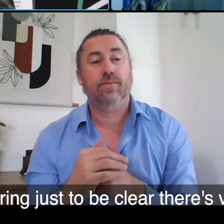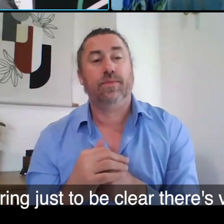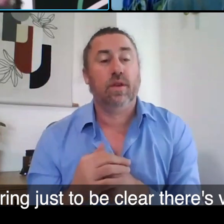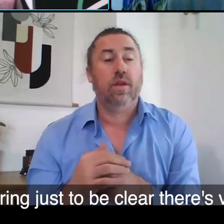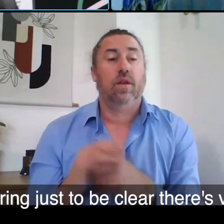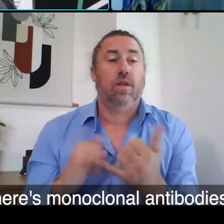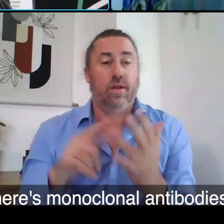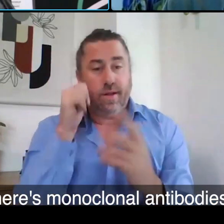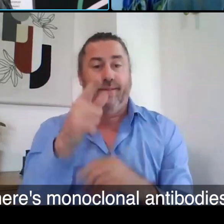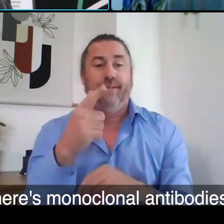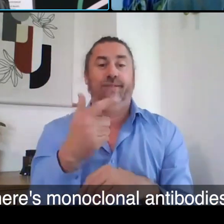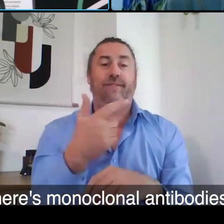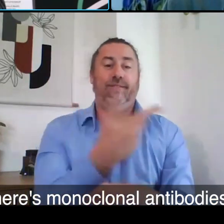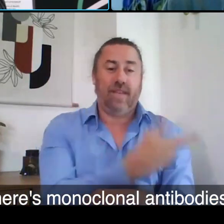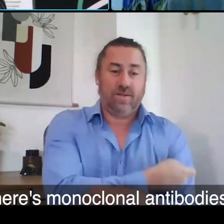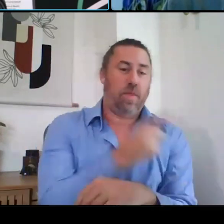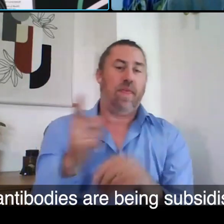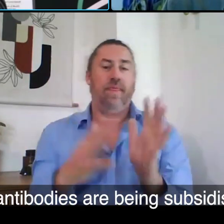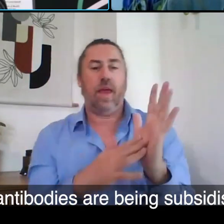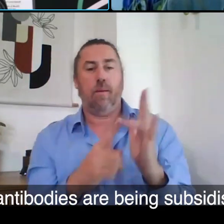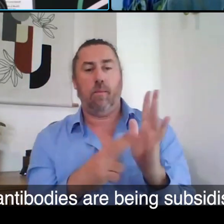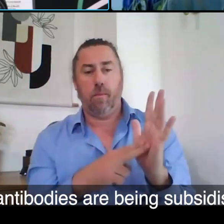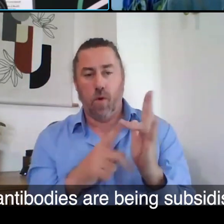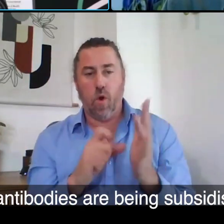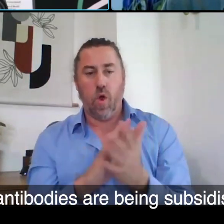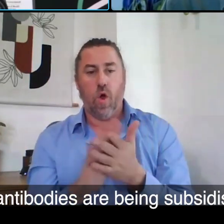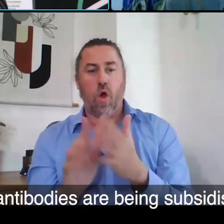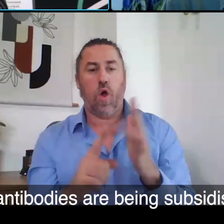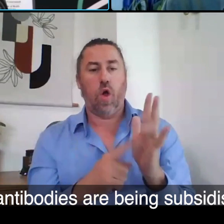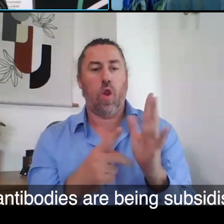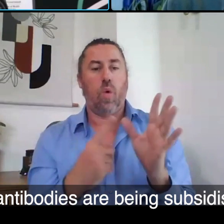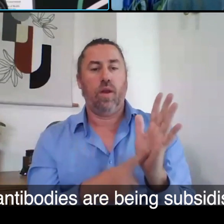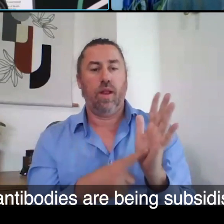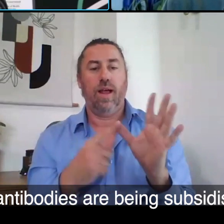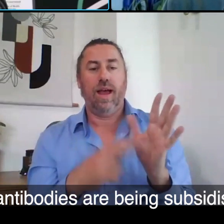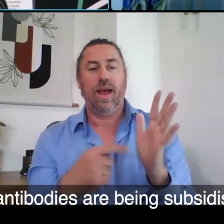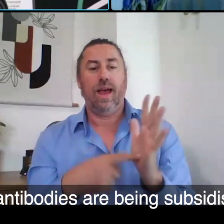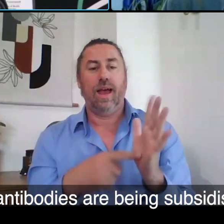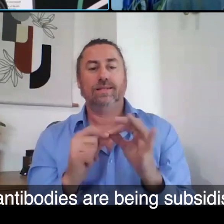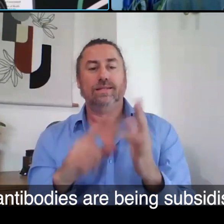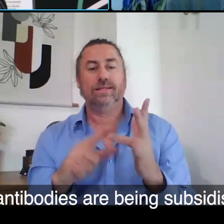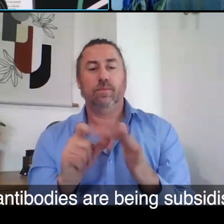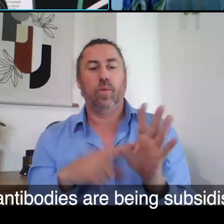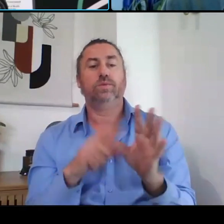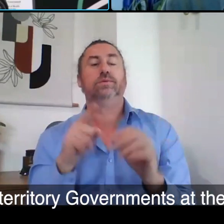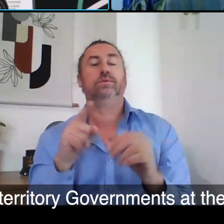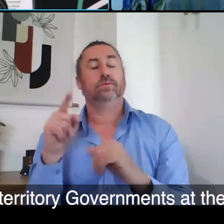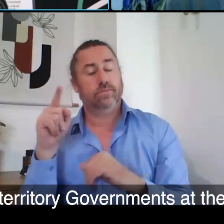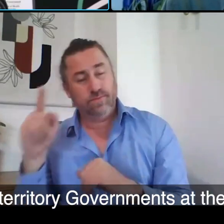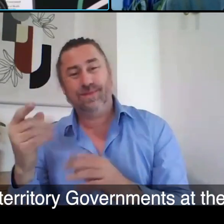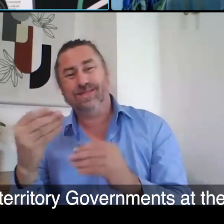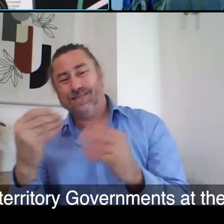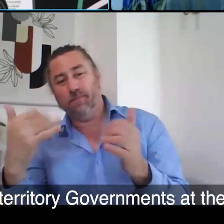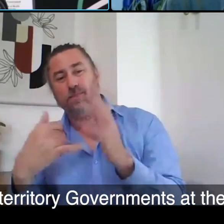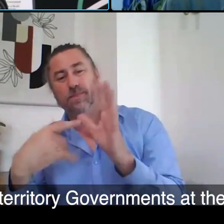clear, there's vaccines and there's monoclonal antibodies. Monoclonal antibodies are being subsidised by some state